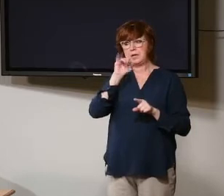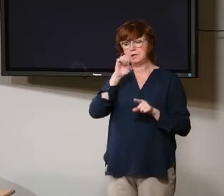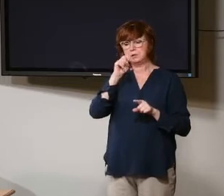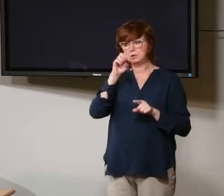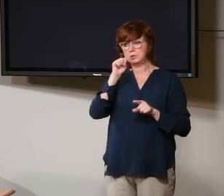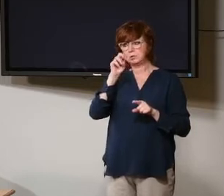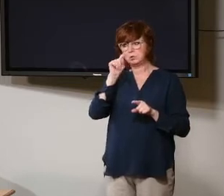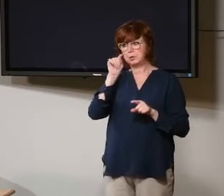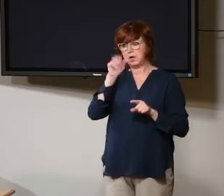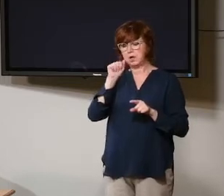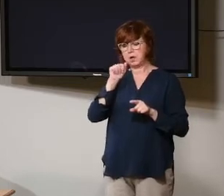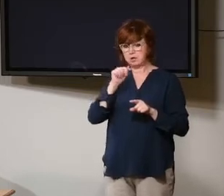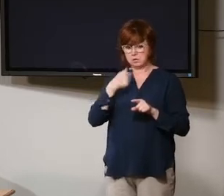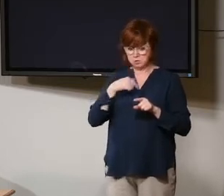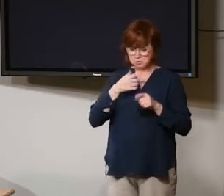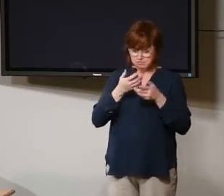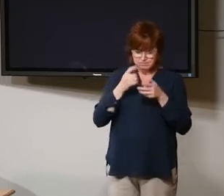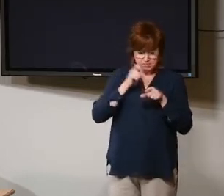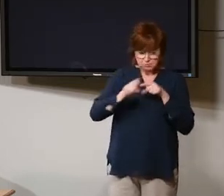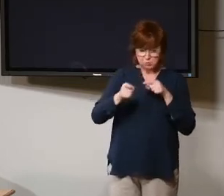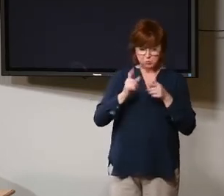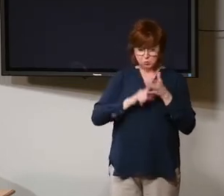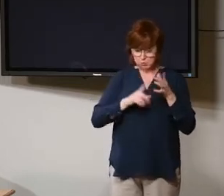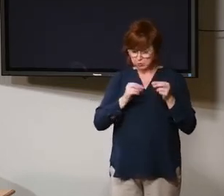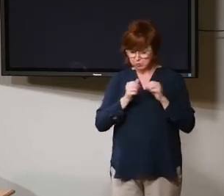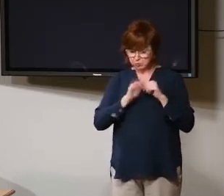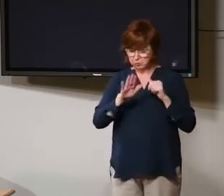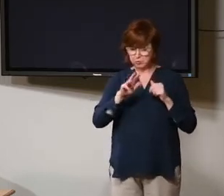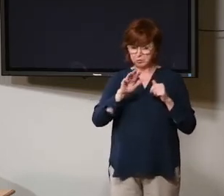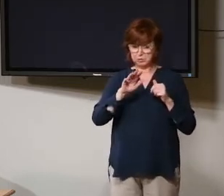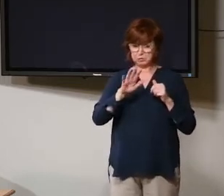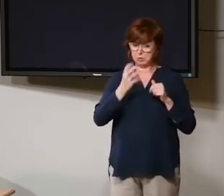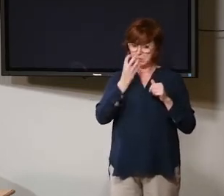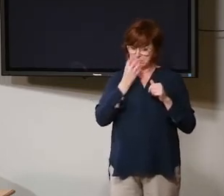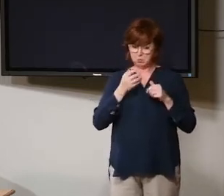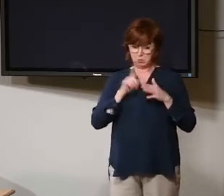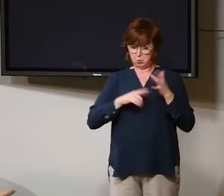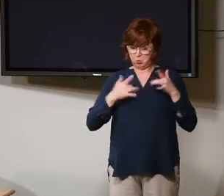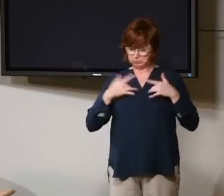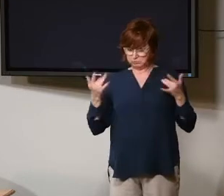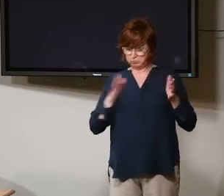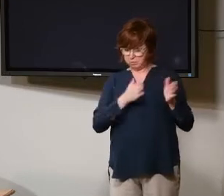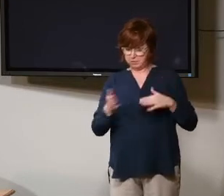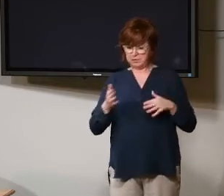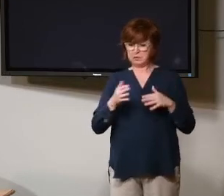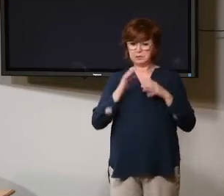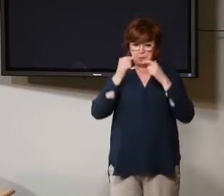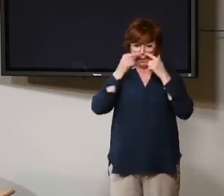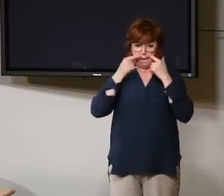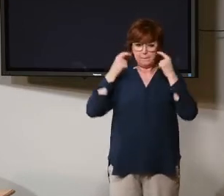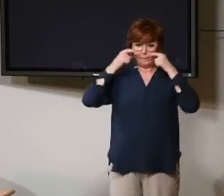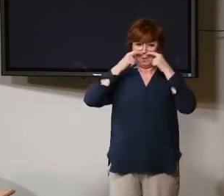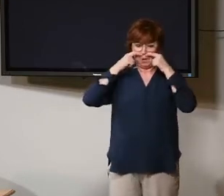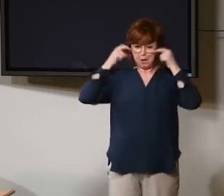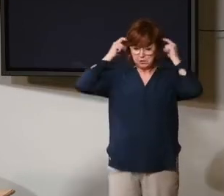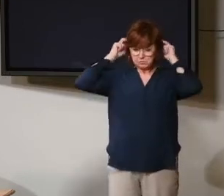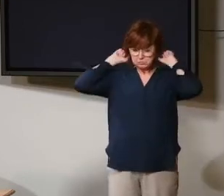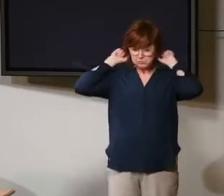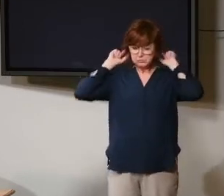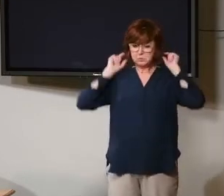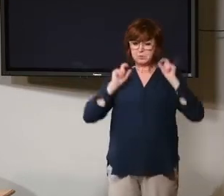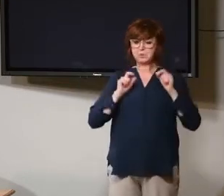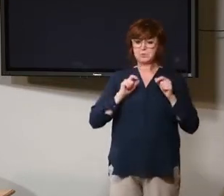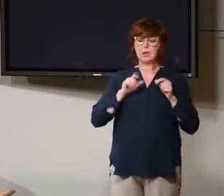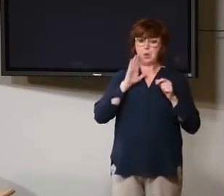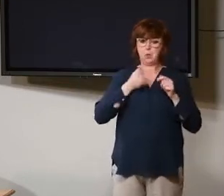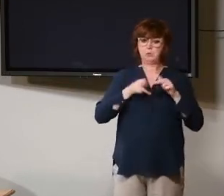they are going with their supply, and it looks like supply will be ramping up. So we're hopeful for that, not only for